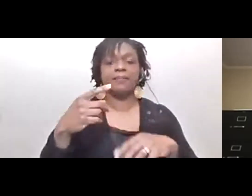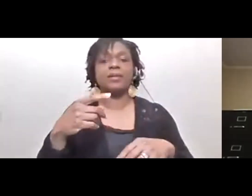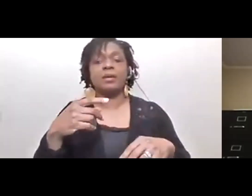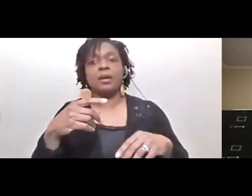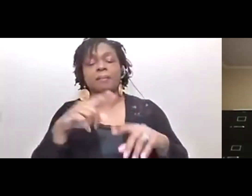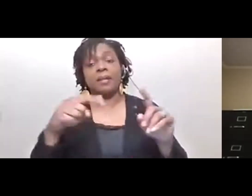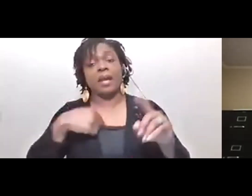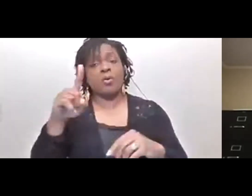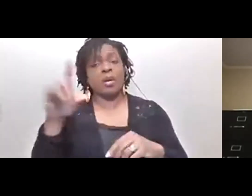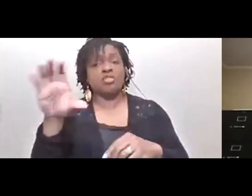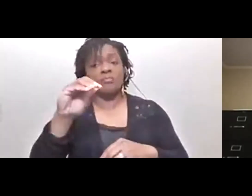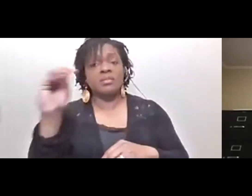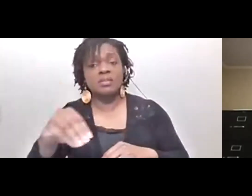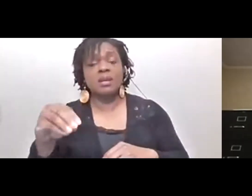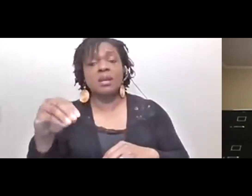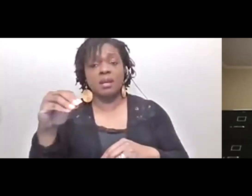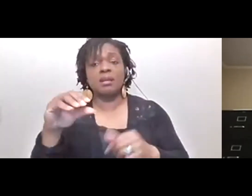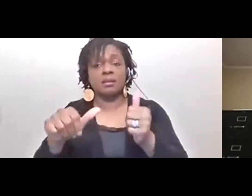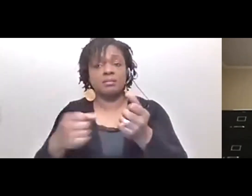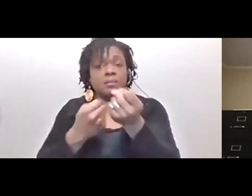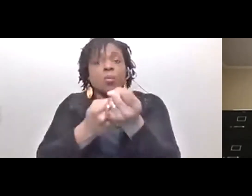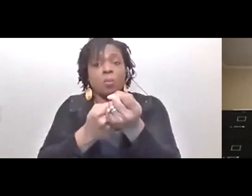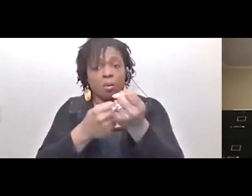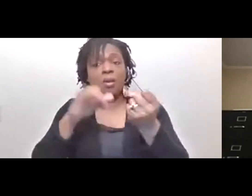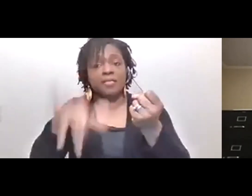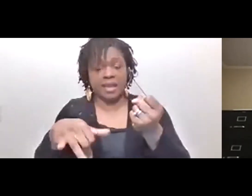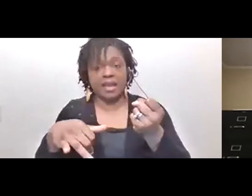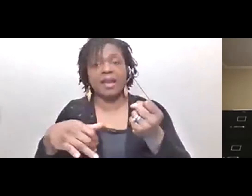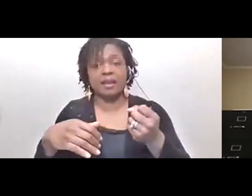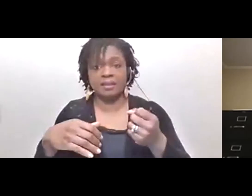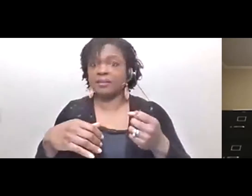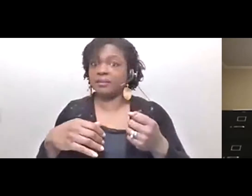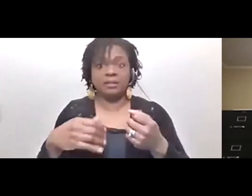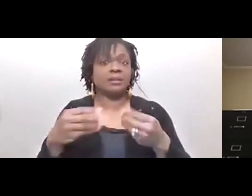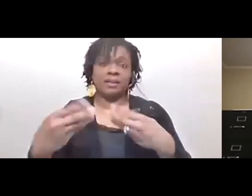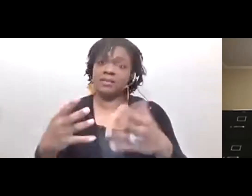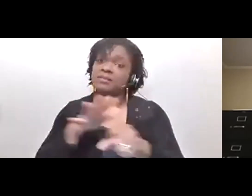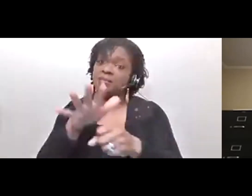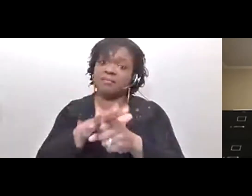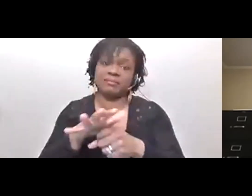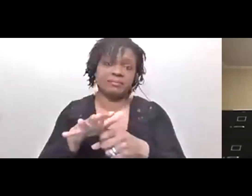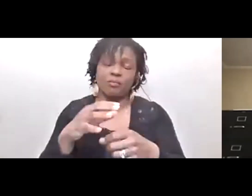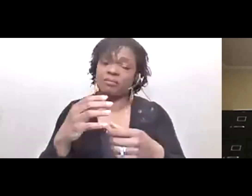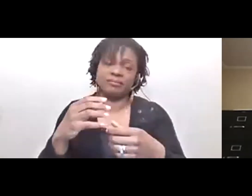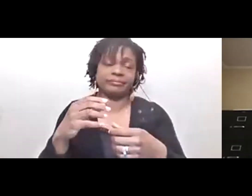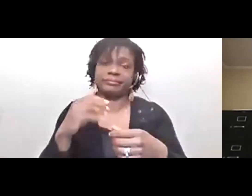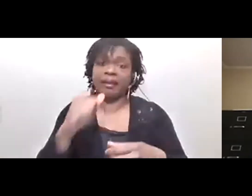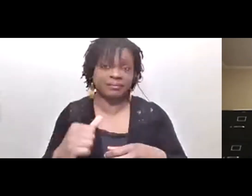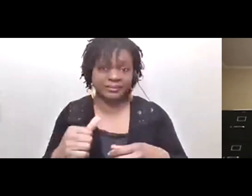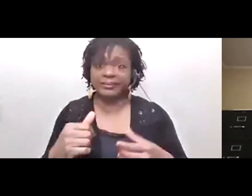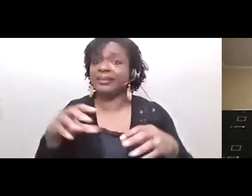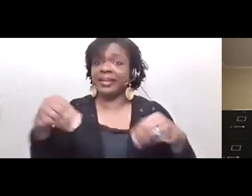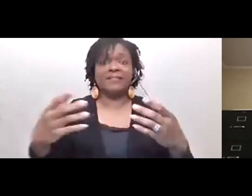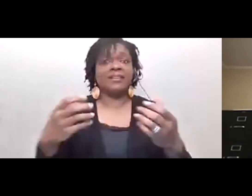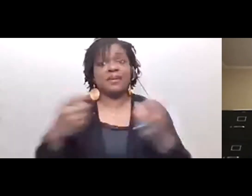100% behind the DSWs making as much money as we can afford to pay them. They well deserve it. I've had some wonderful